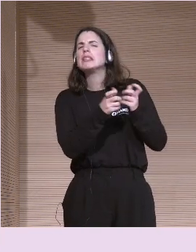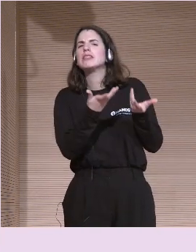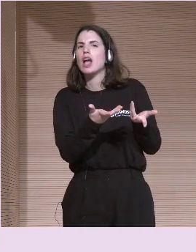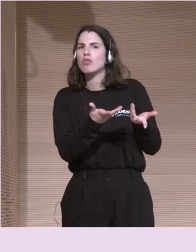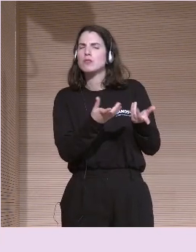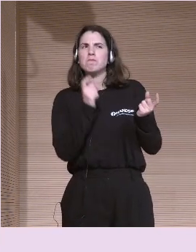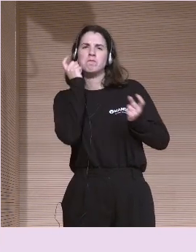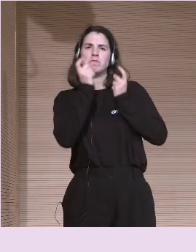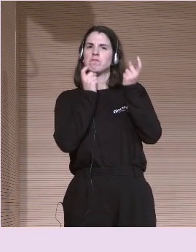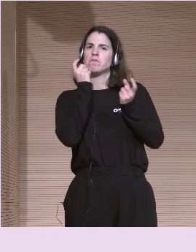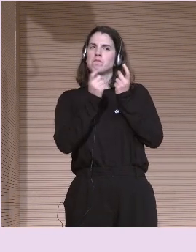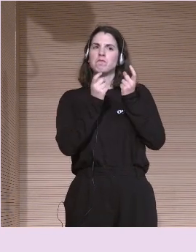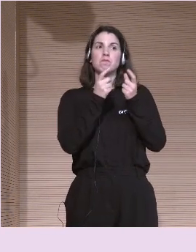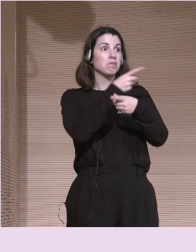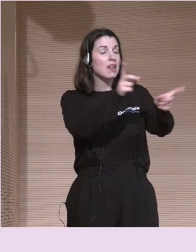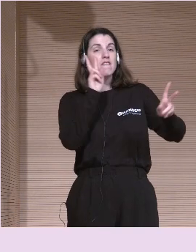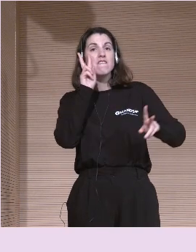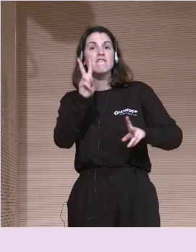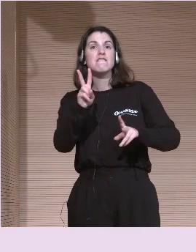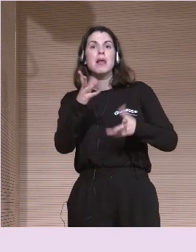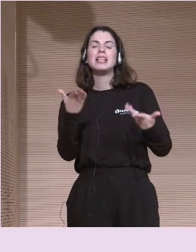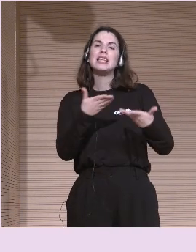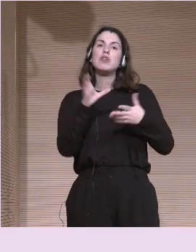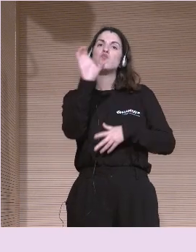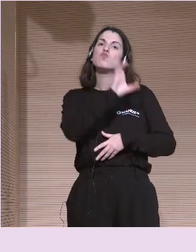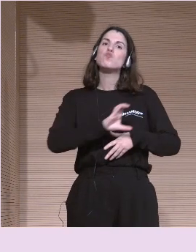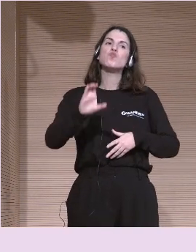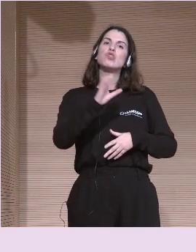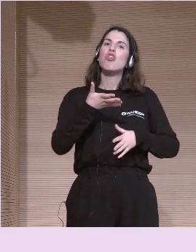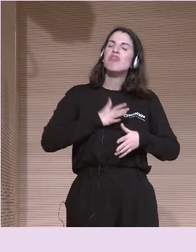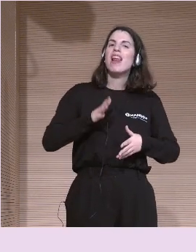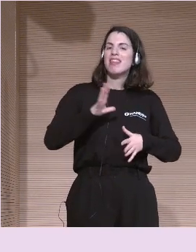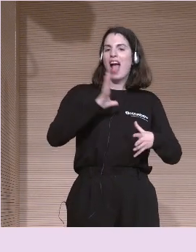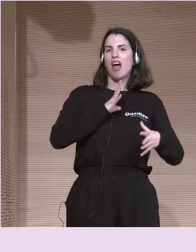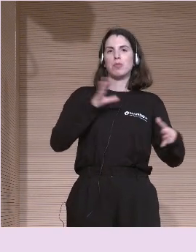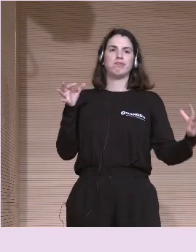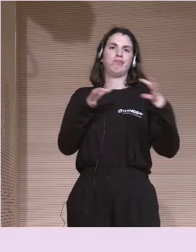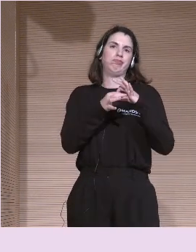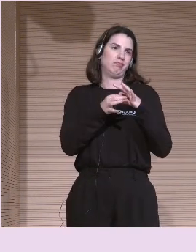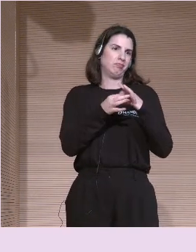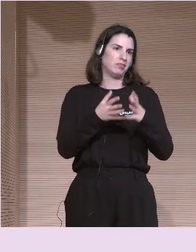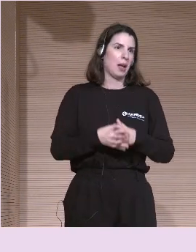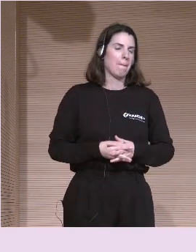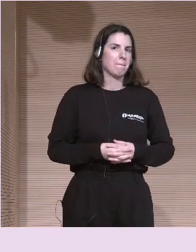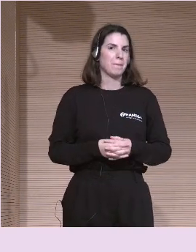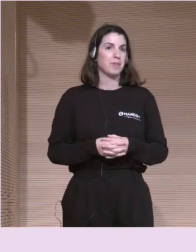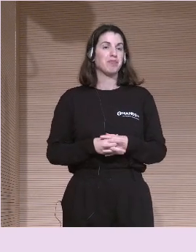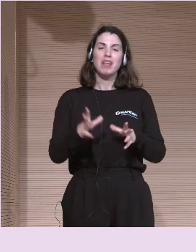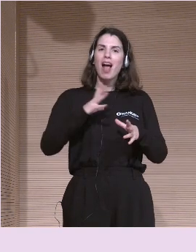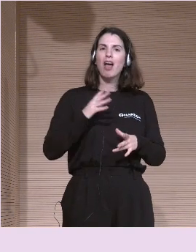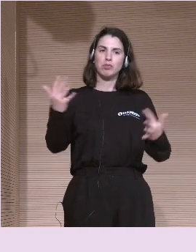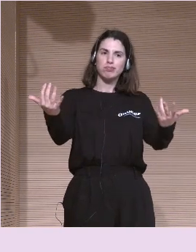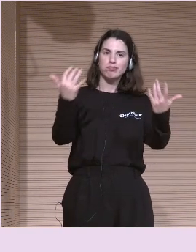actually start in that way. It starts with people just kind of peering in, saying, oh, what's this? And then they come in a little bit further and they meet our front of house staff who